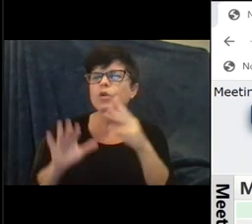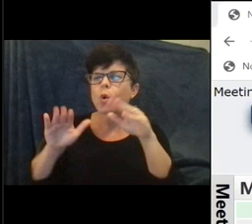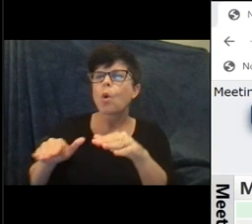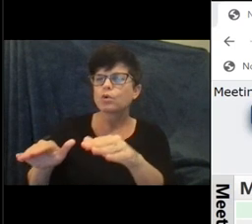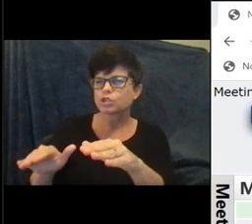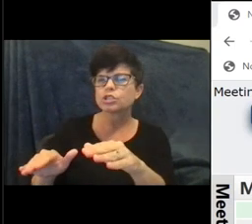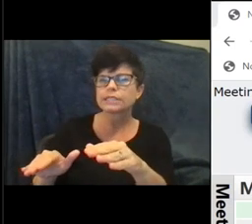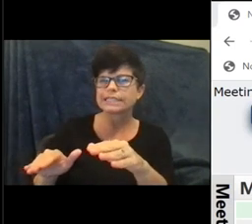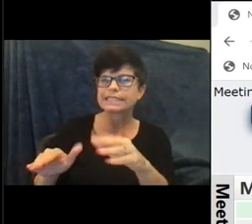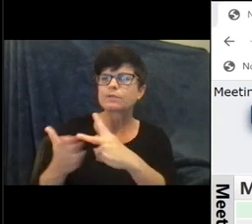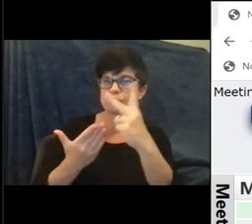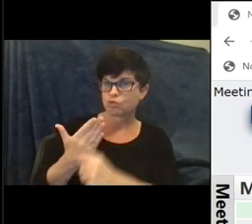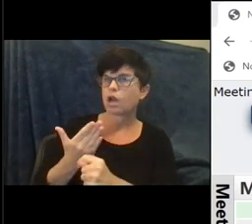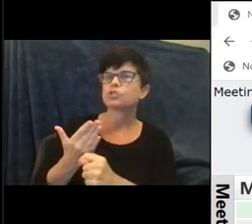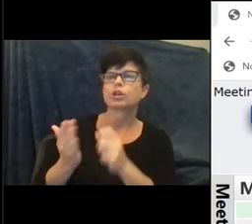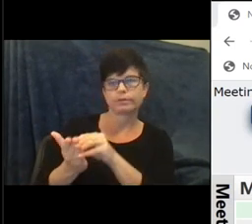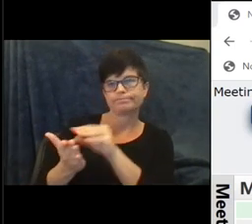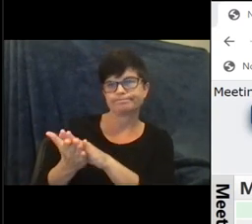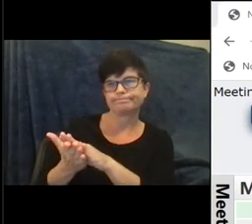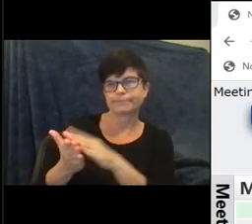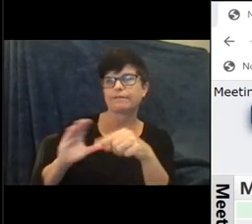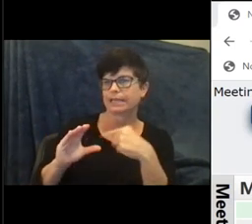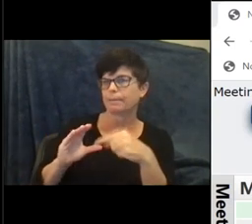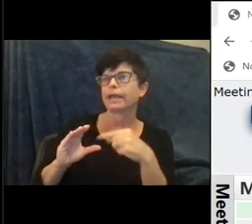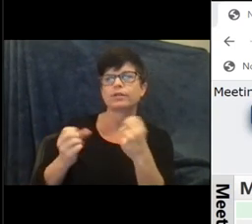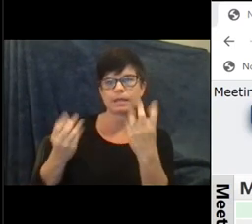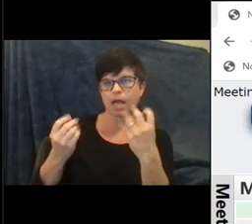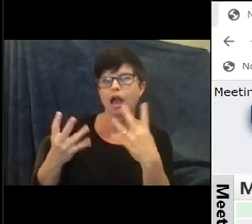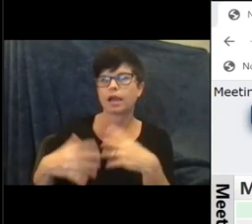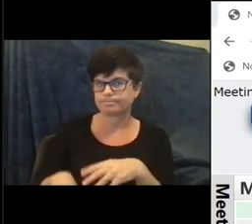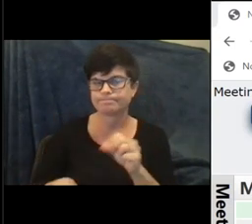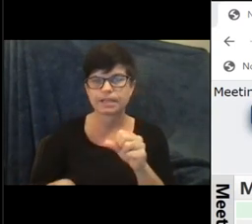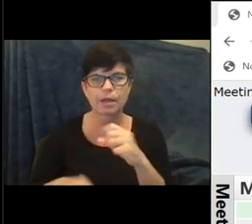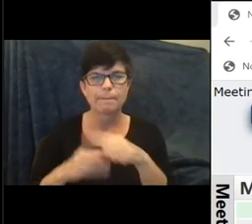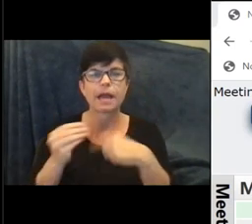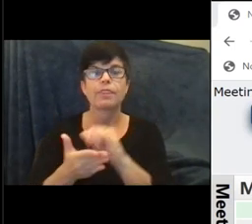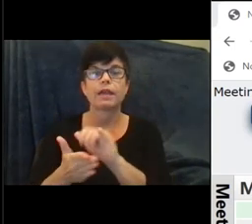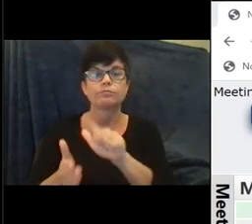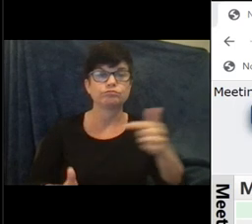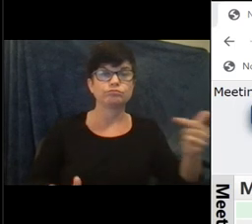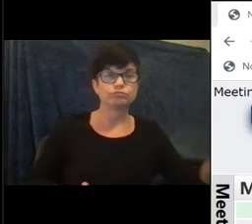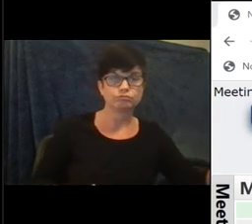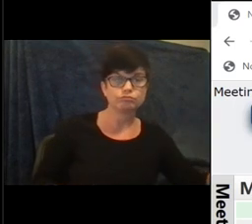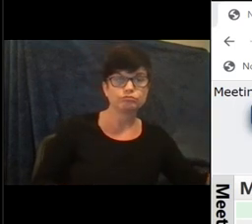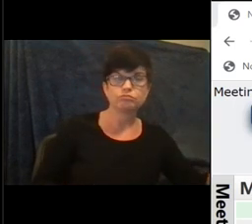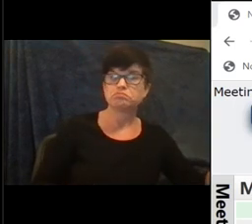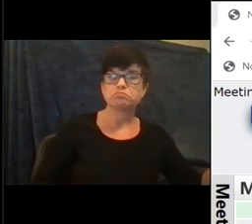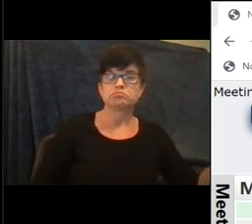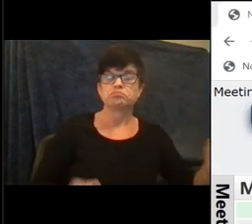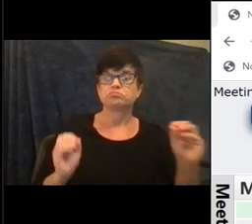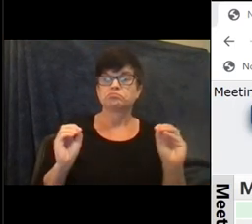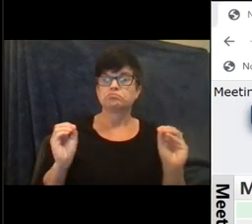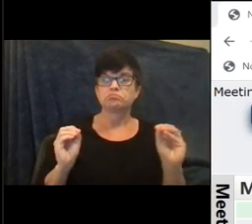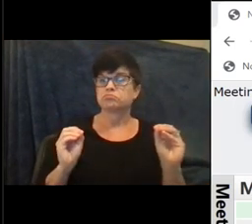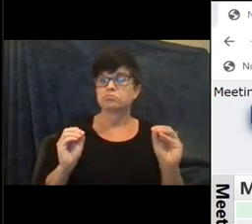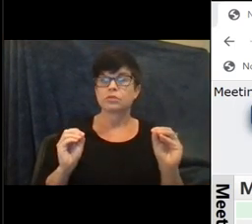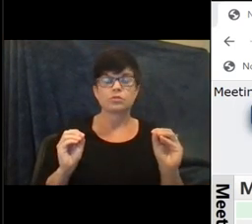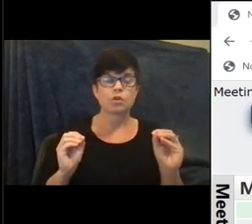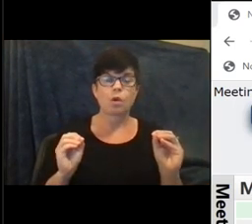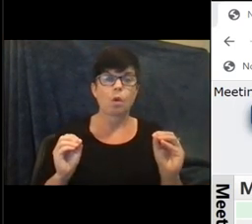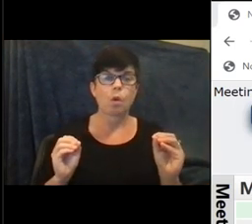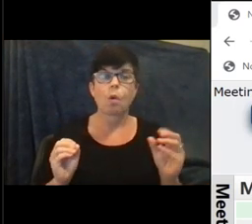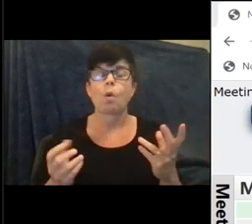just put that on the record, but no other items. Thank you. Board member. I don't have any disclosures at this